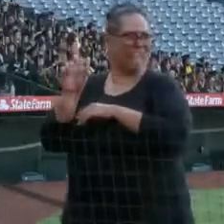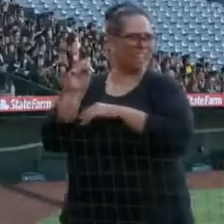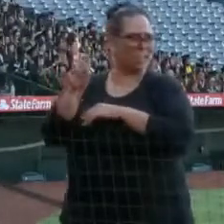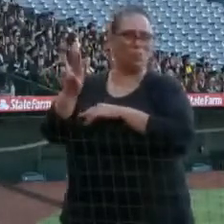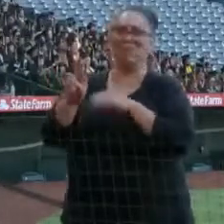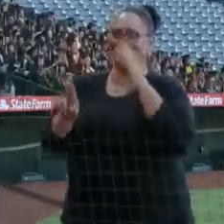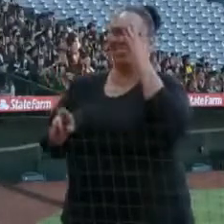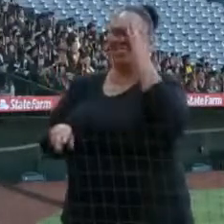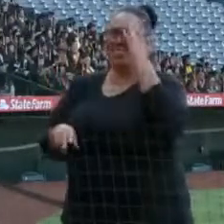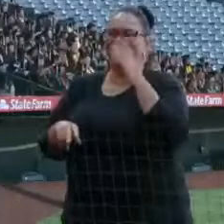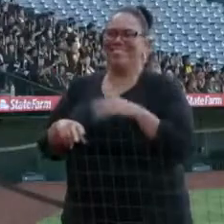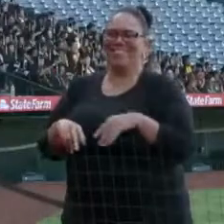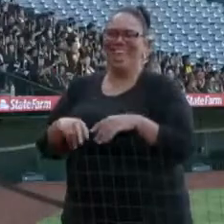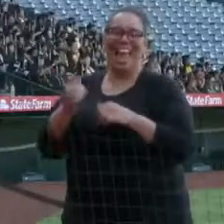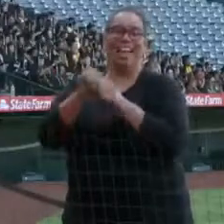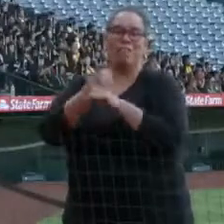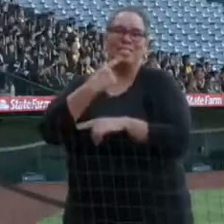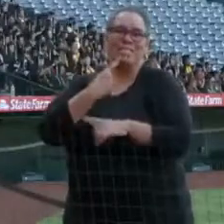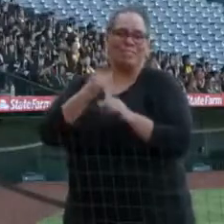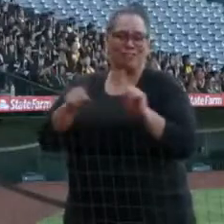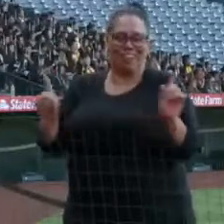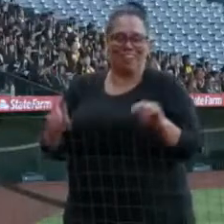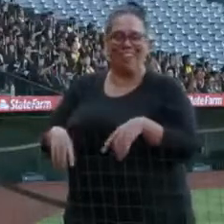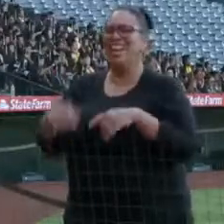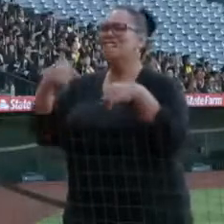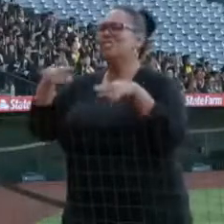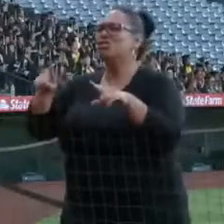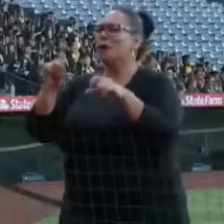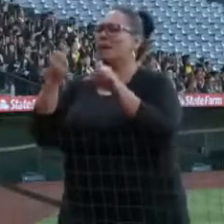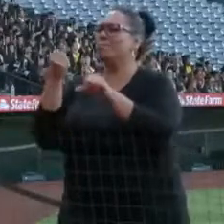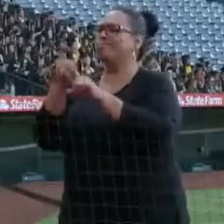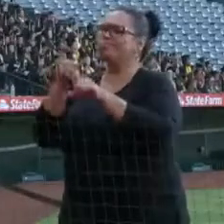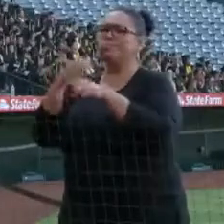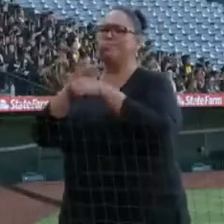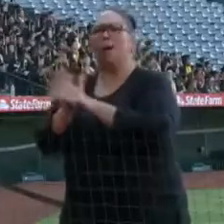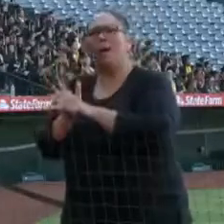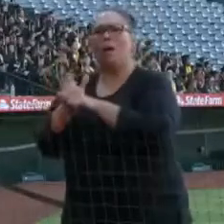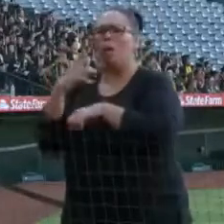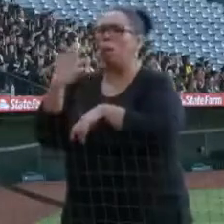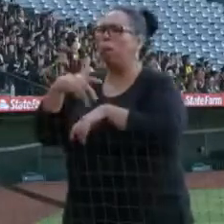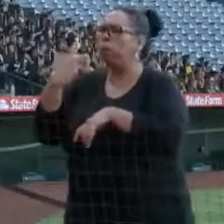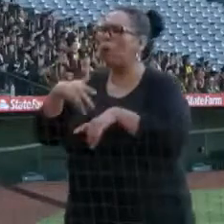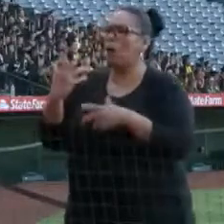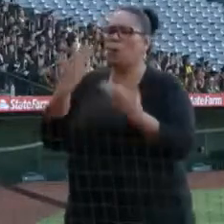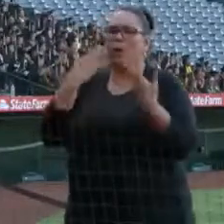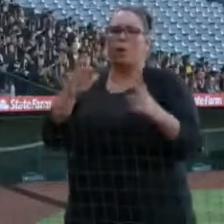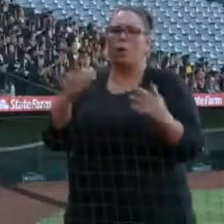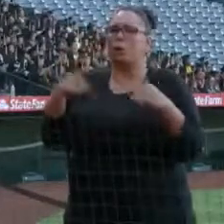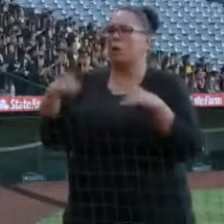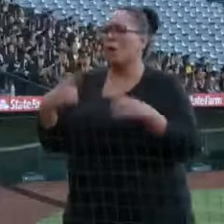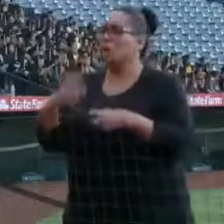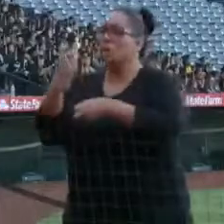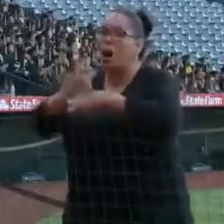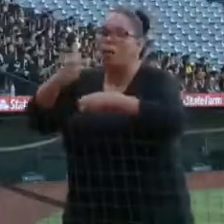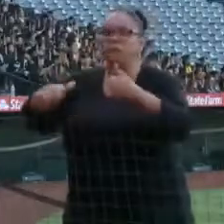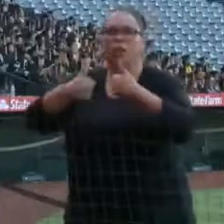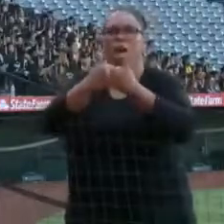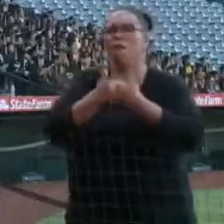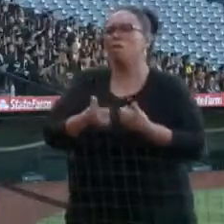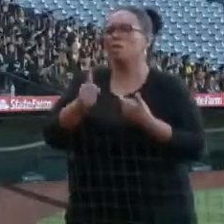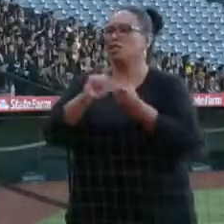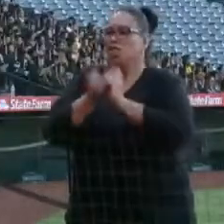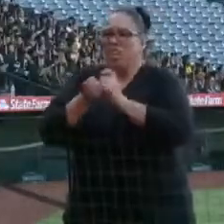education during a pandemic, we all have made history. We faced uncertainty, health challenges, changing mode of